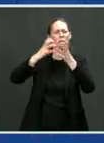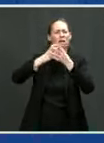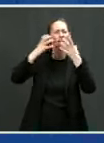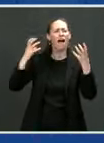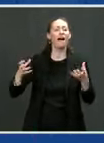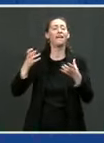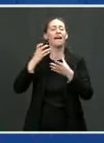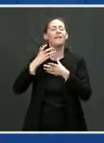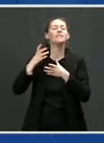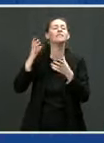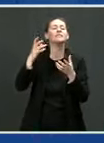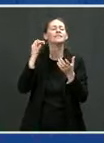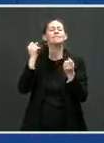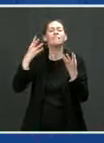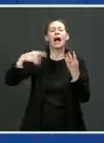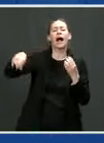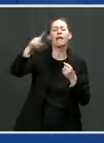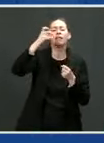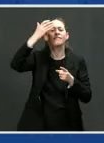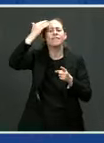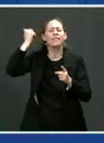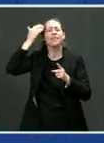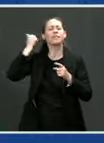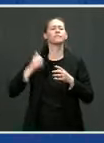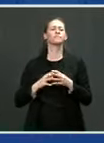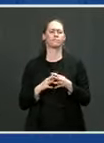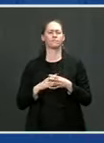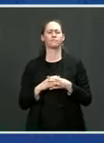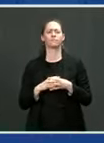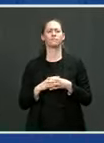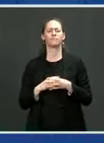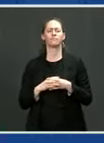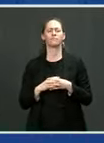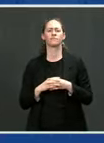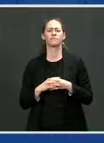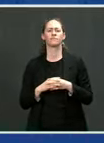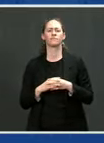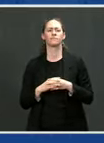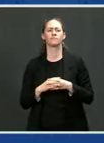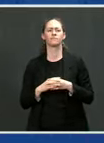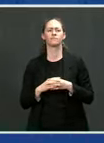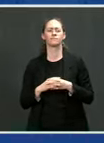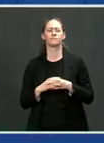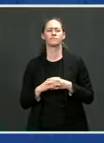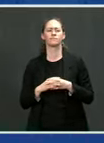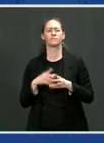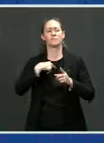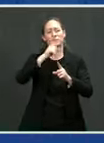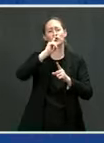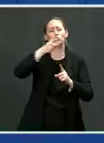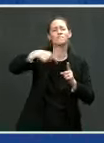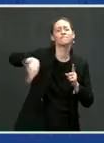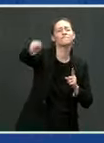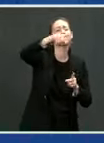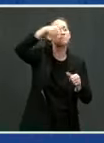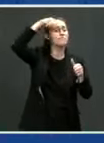behind. But you know, I'm sure all those memories from North Adams and